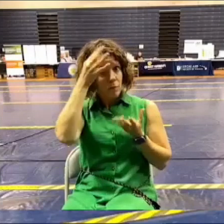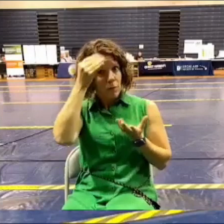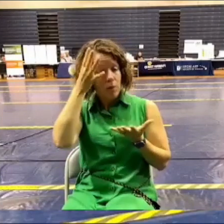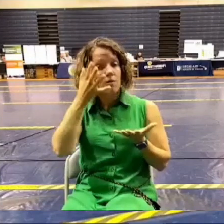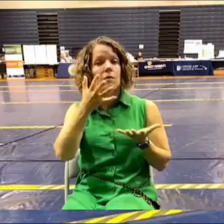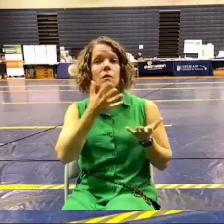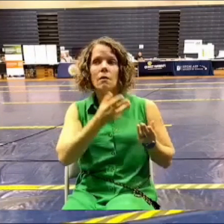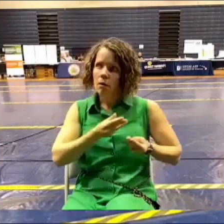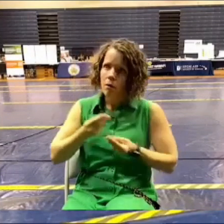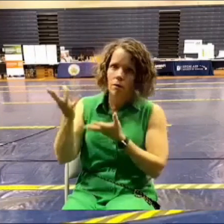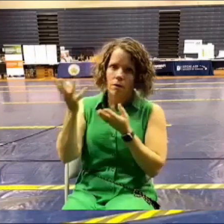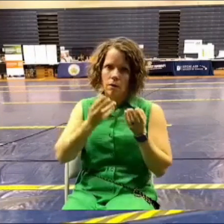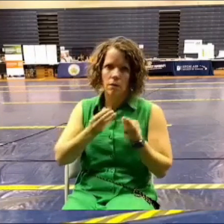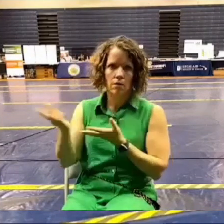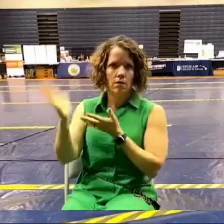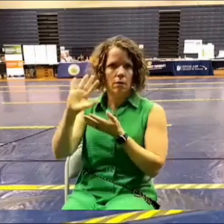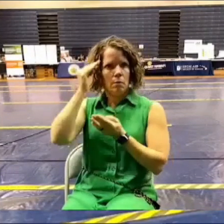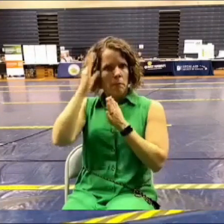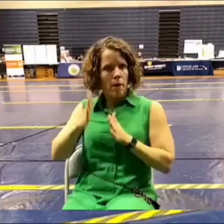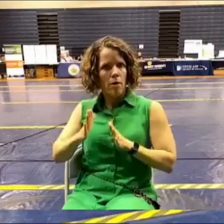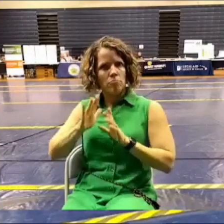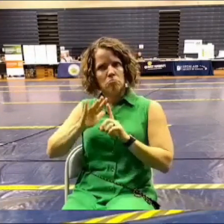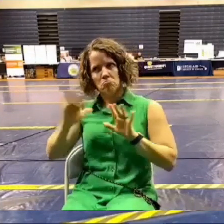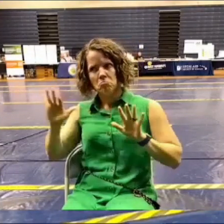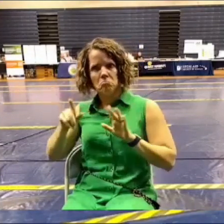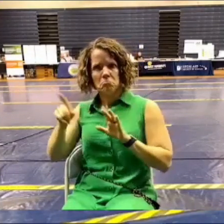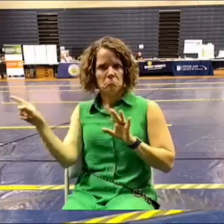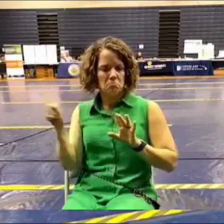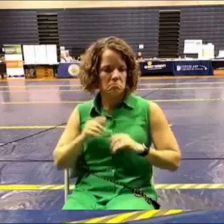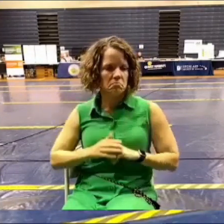If there's one thing that I want to share, I guess